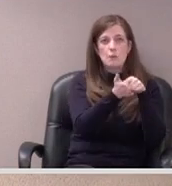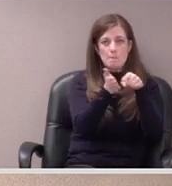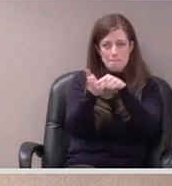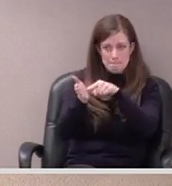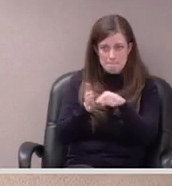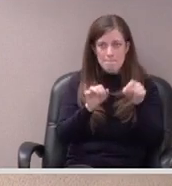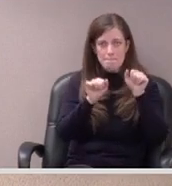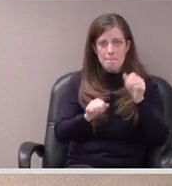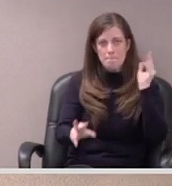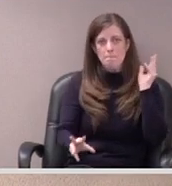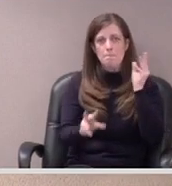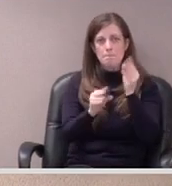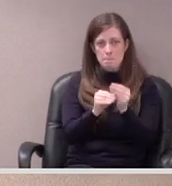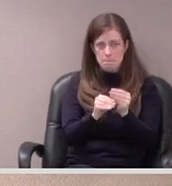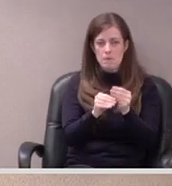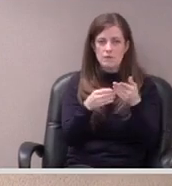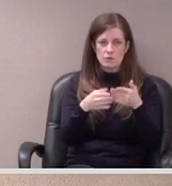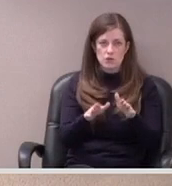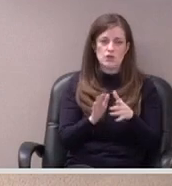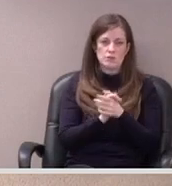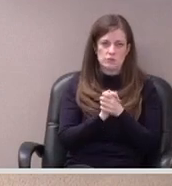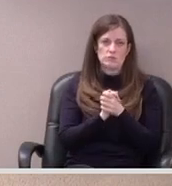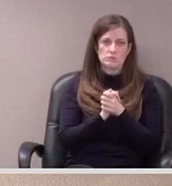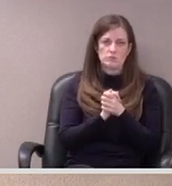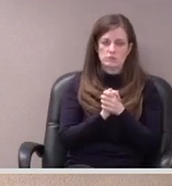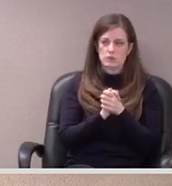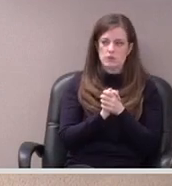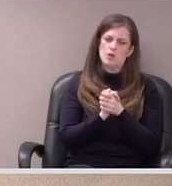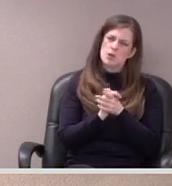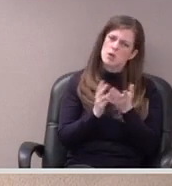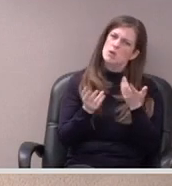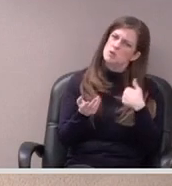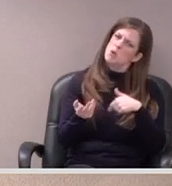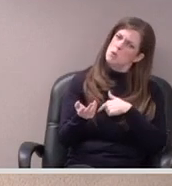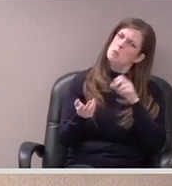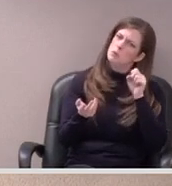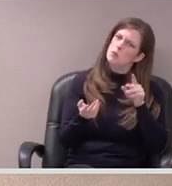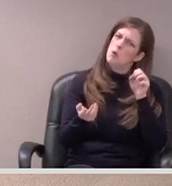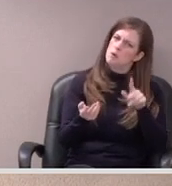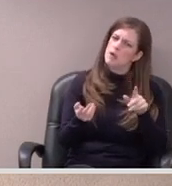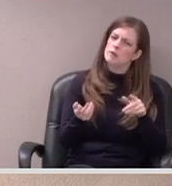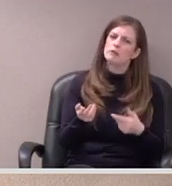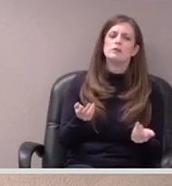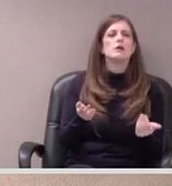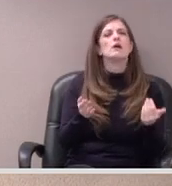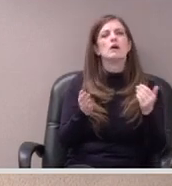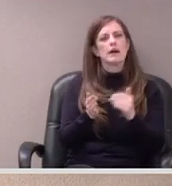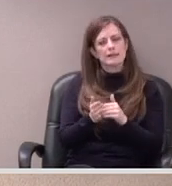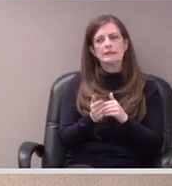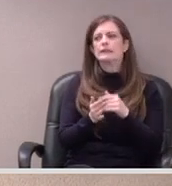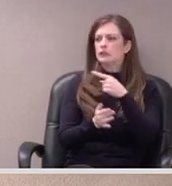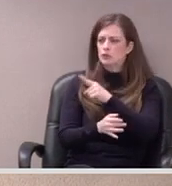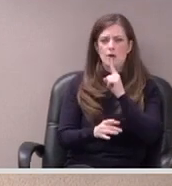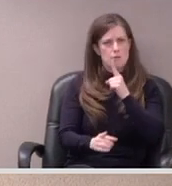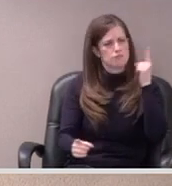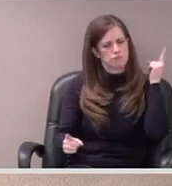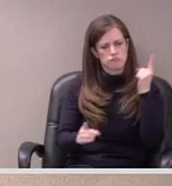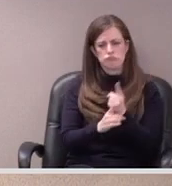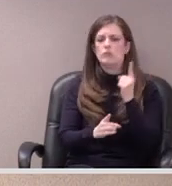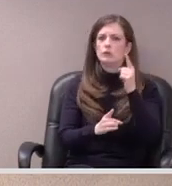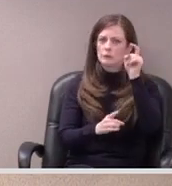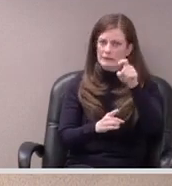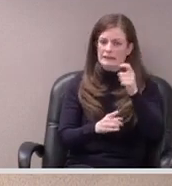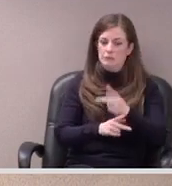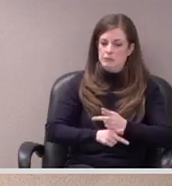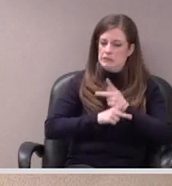expenditures of a general fund budget. So we're okay. Again, you're absolutely correct. We need